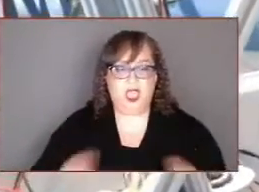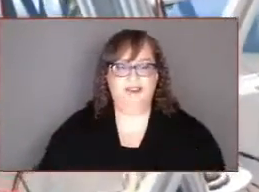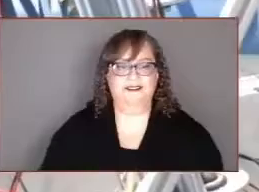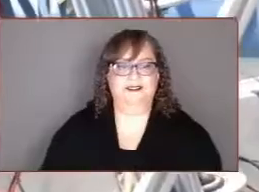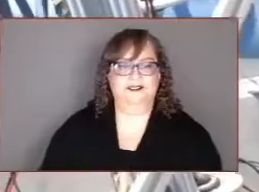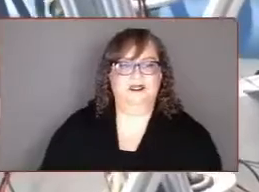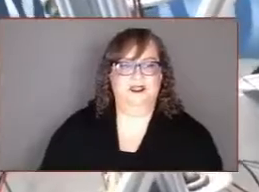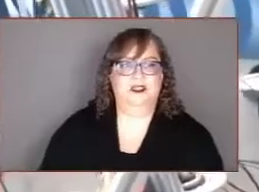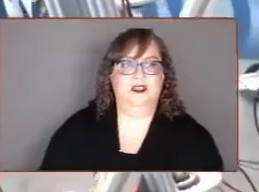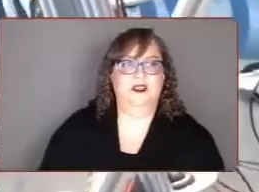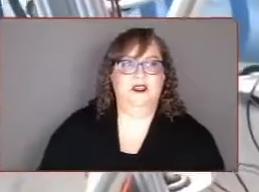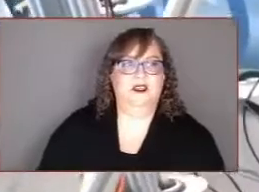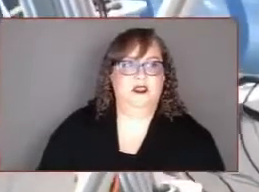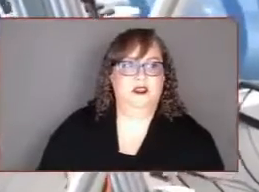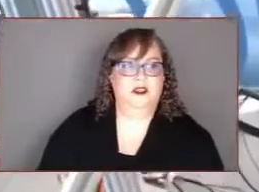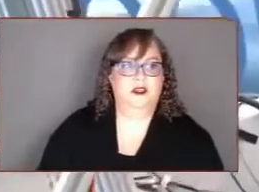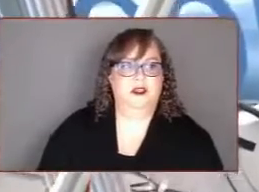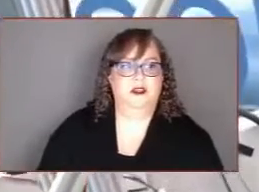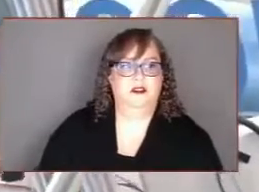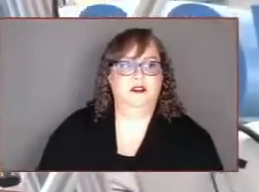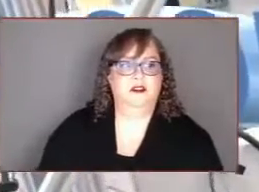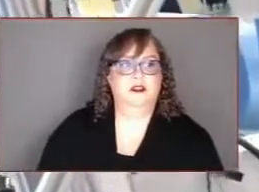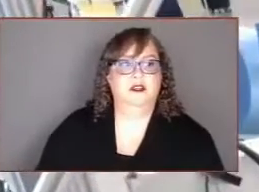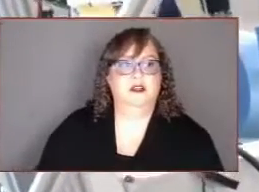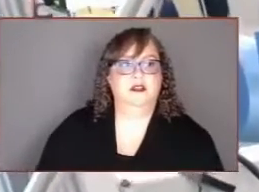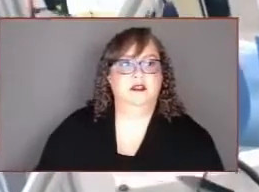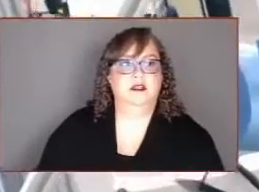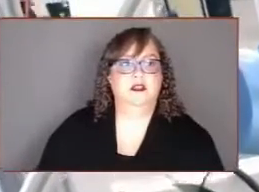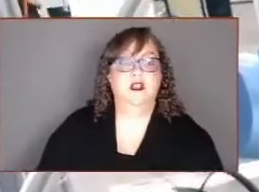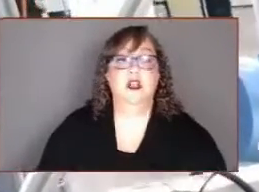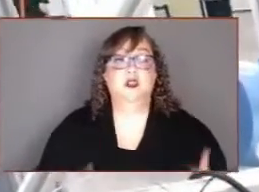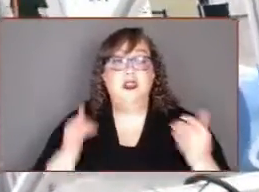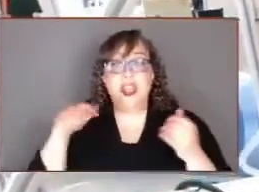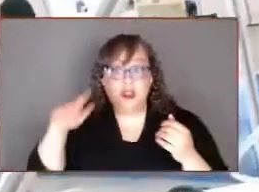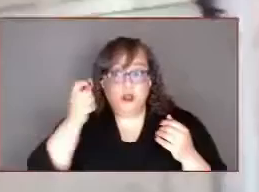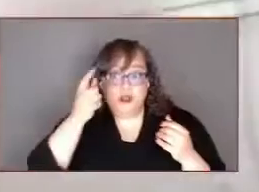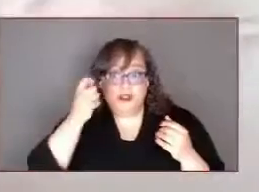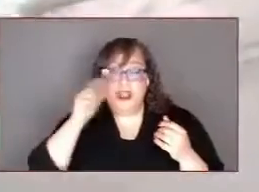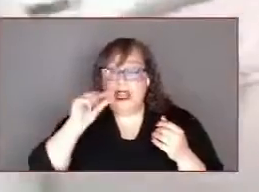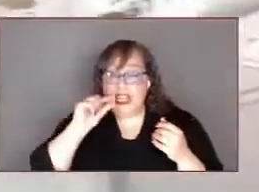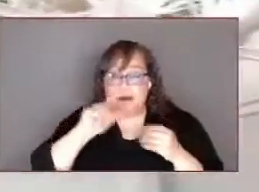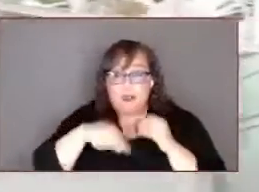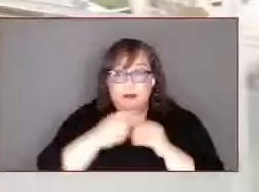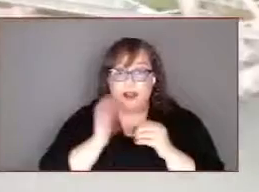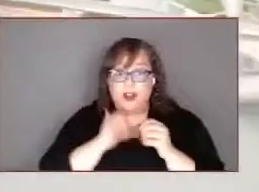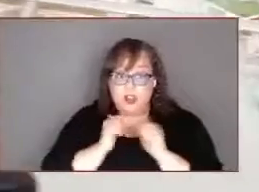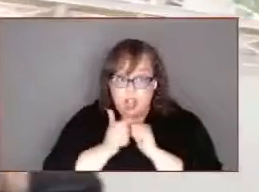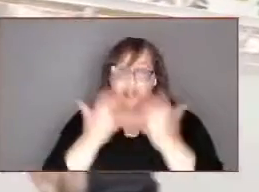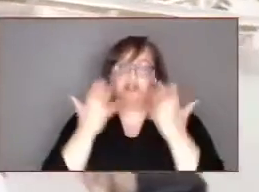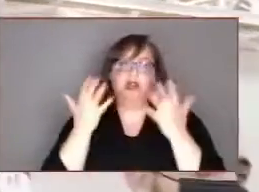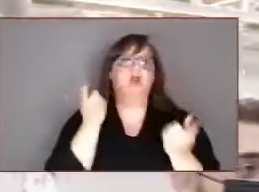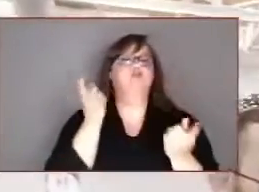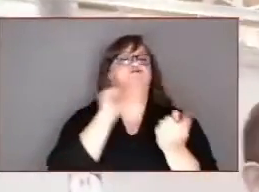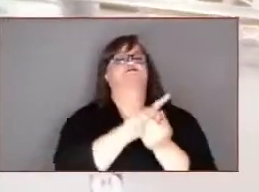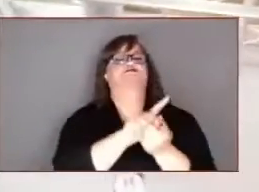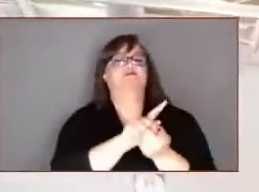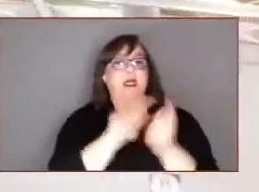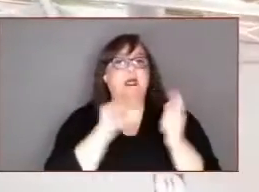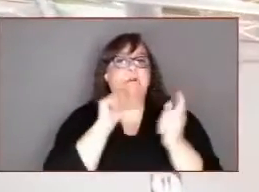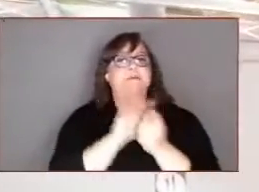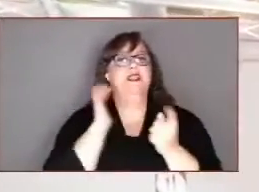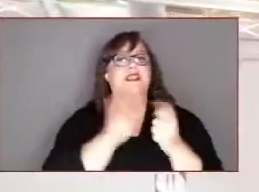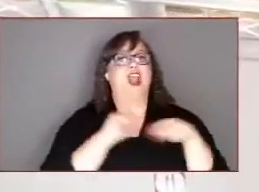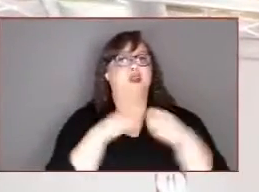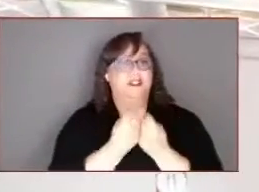So now that you all understand a little bit about the competition, let's go talk to some of the teams out here on the floor. Our first one up here is from Stevens Institute